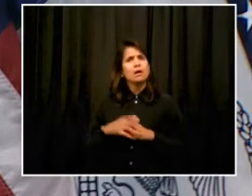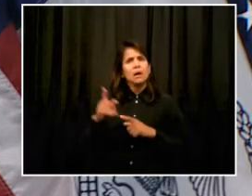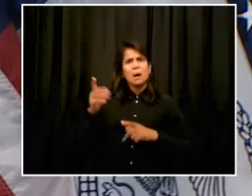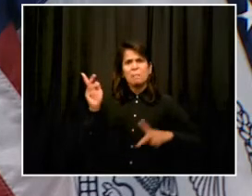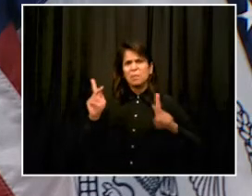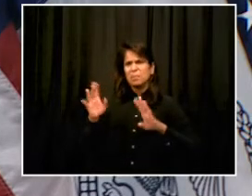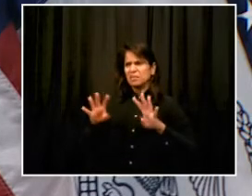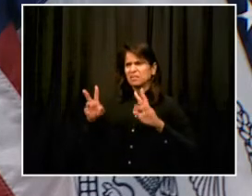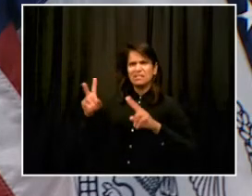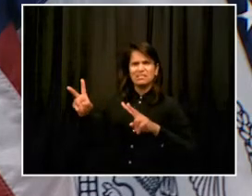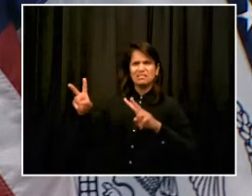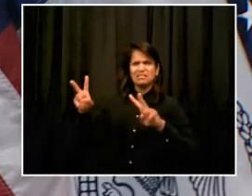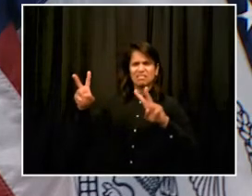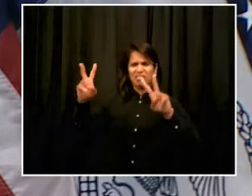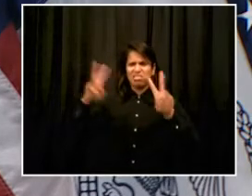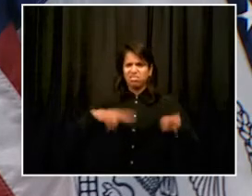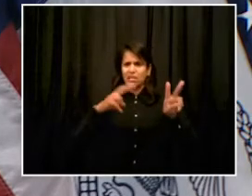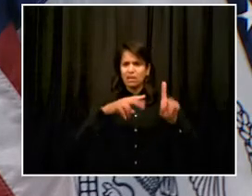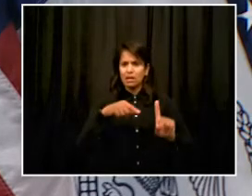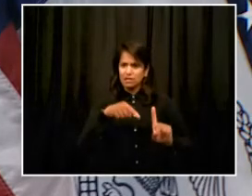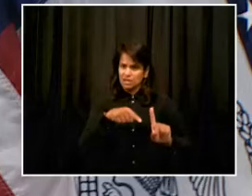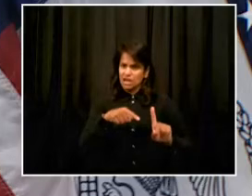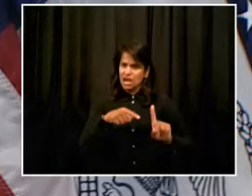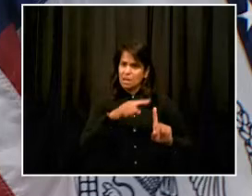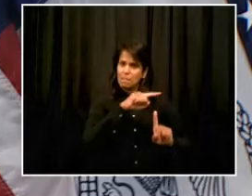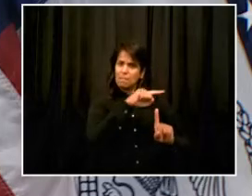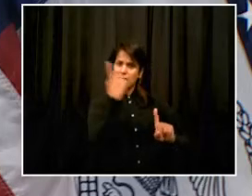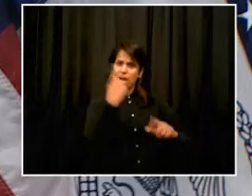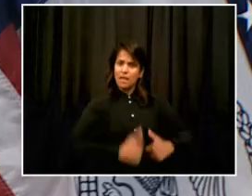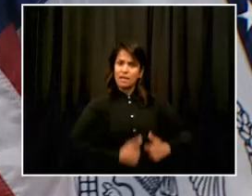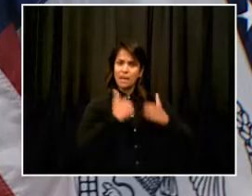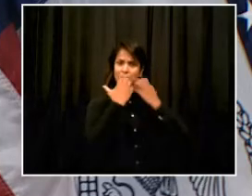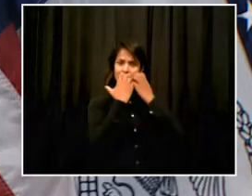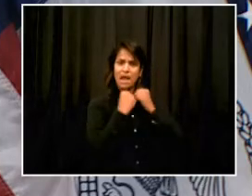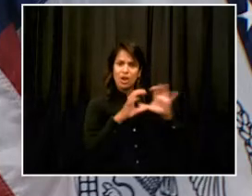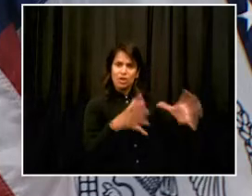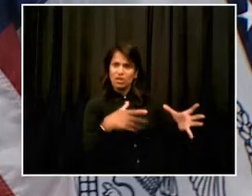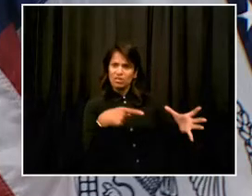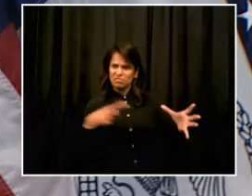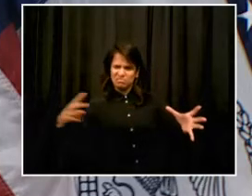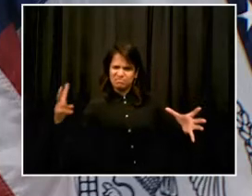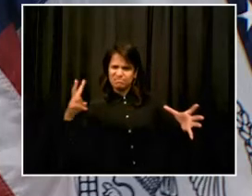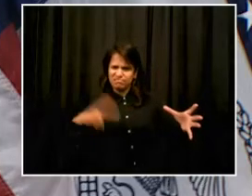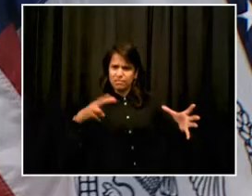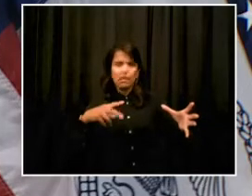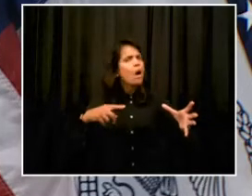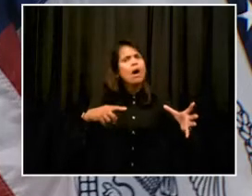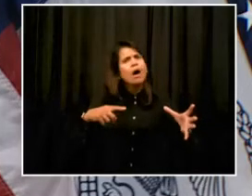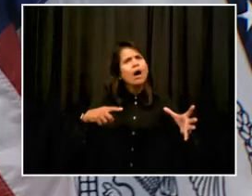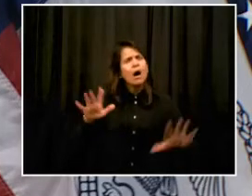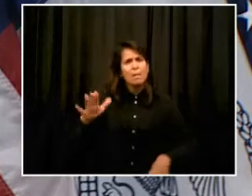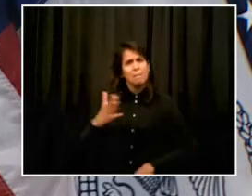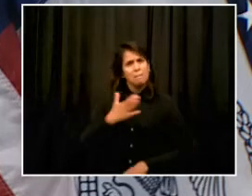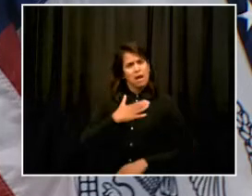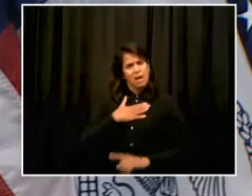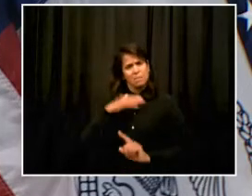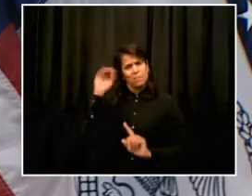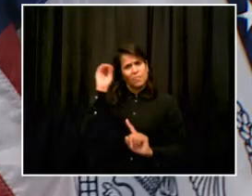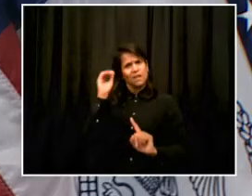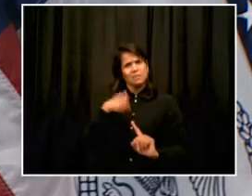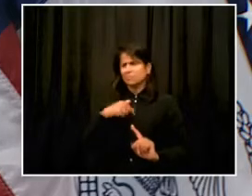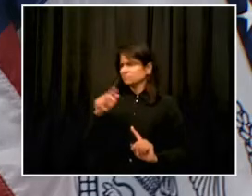to address 400 years of Black people being told they don't matter in this society. We have to counter that in both word and